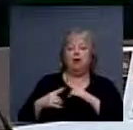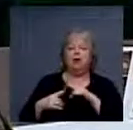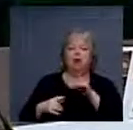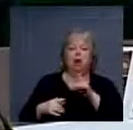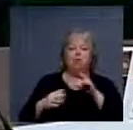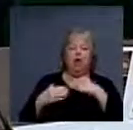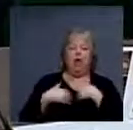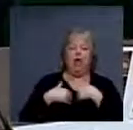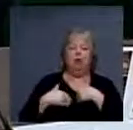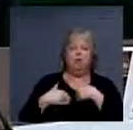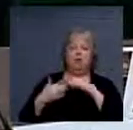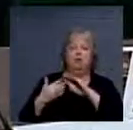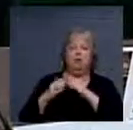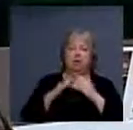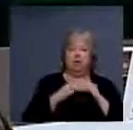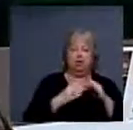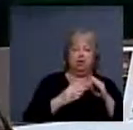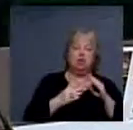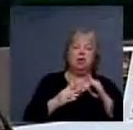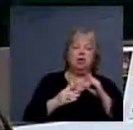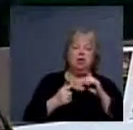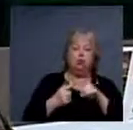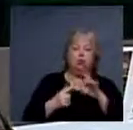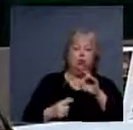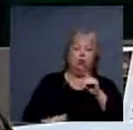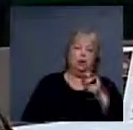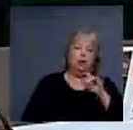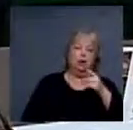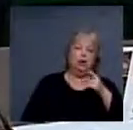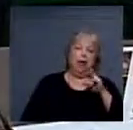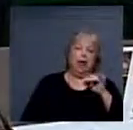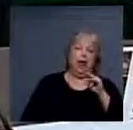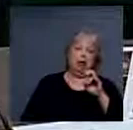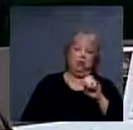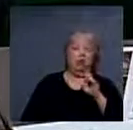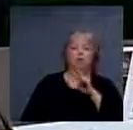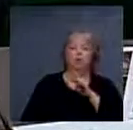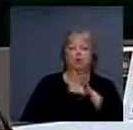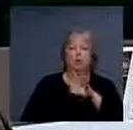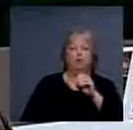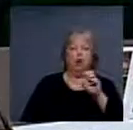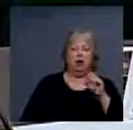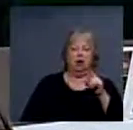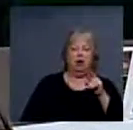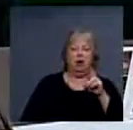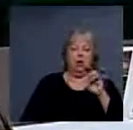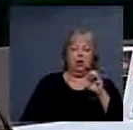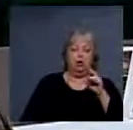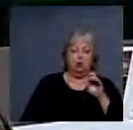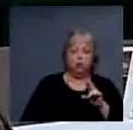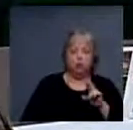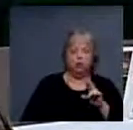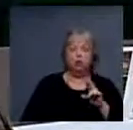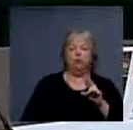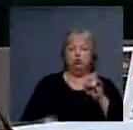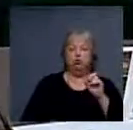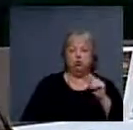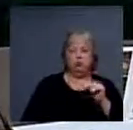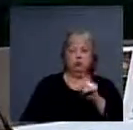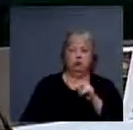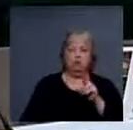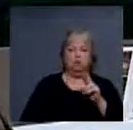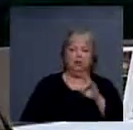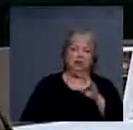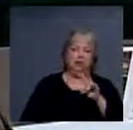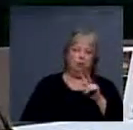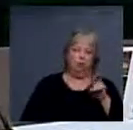Rock Animal Village to Catherine at 4500 Kramer Street in Little Rock, 72204. So all of the board tonight